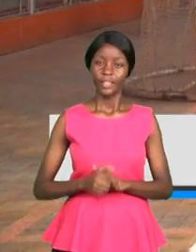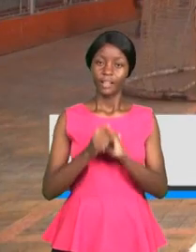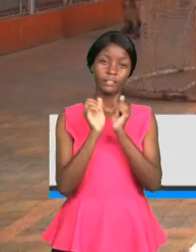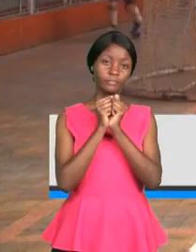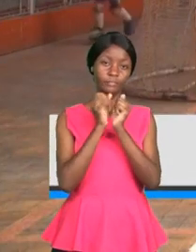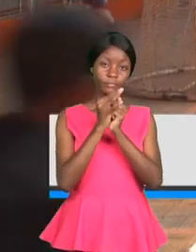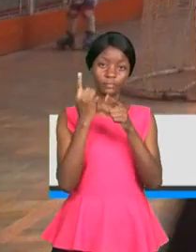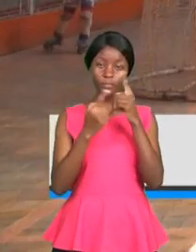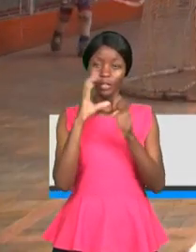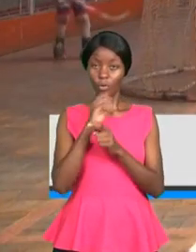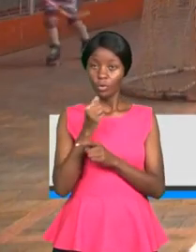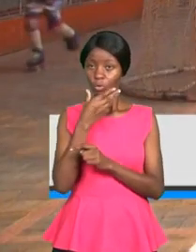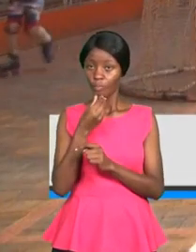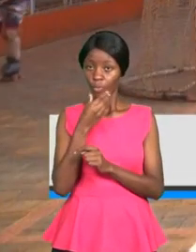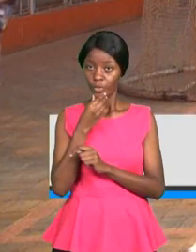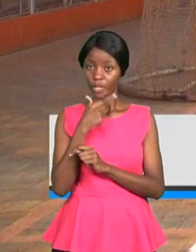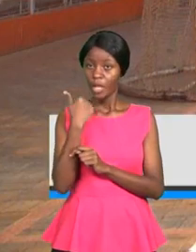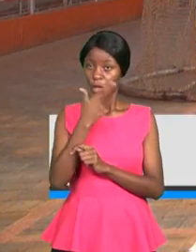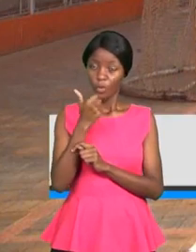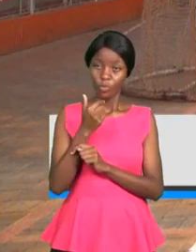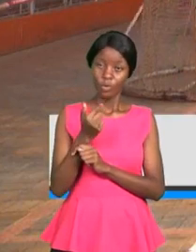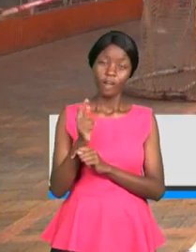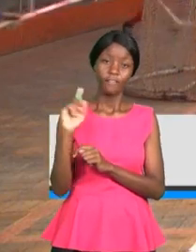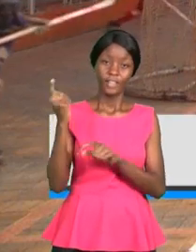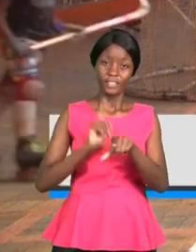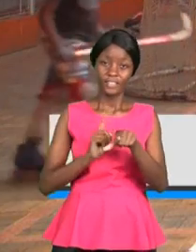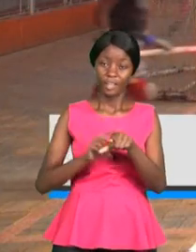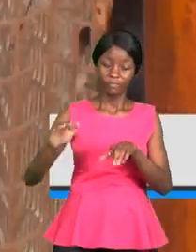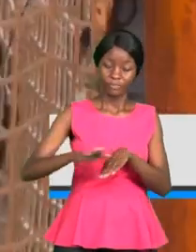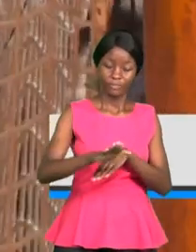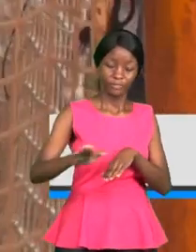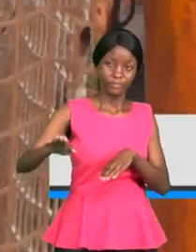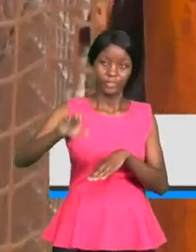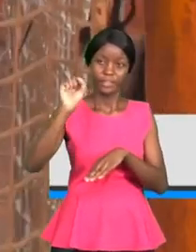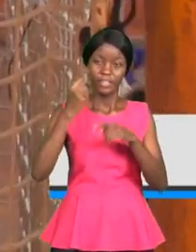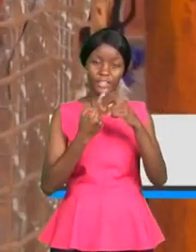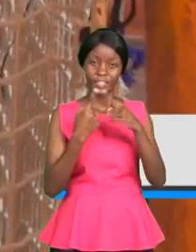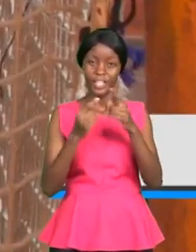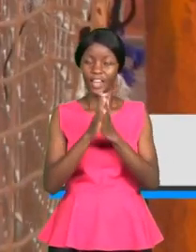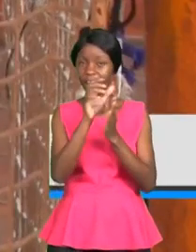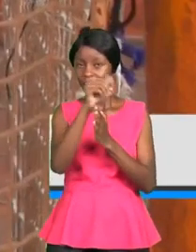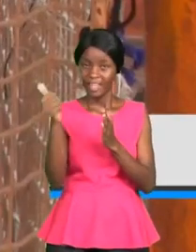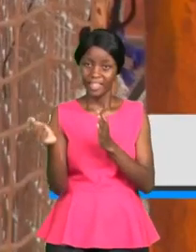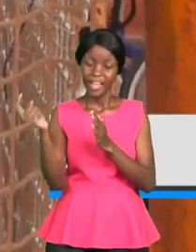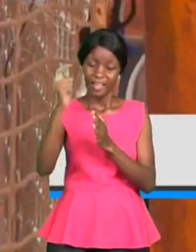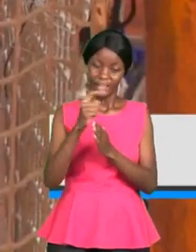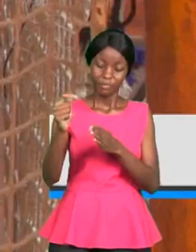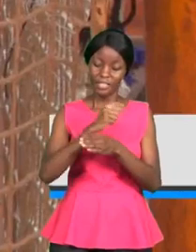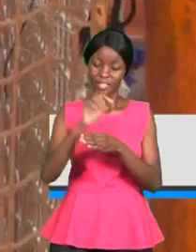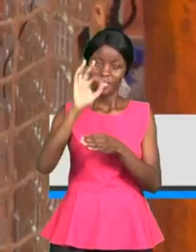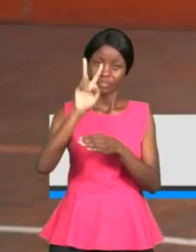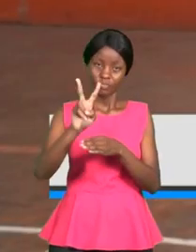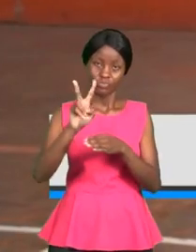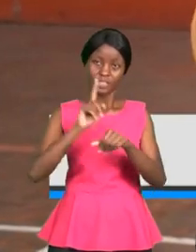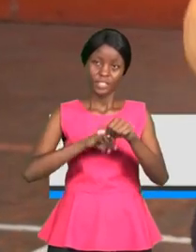13-year-old Romeo Nkahada Dimande, who put on his first pair of skates at age 5 along with teammates, show up twice a week for